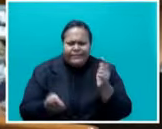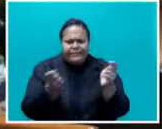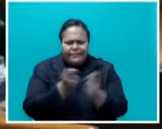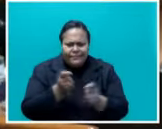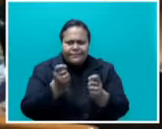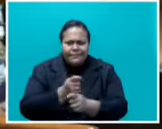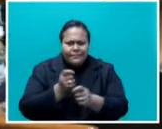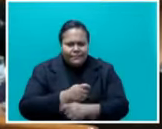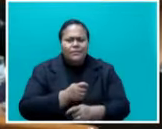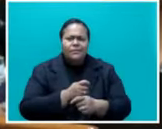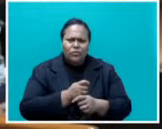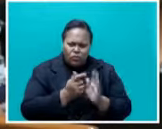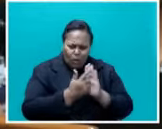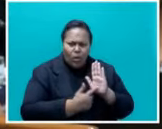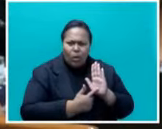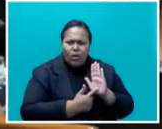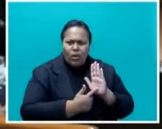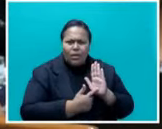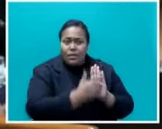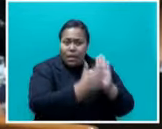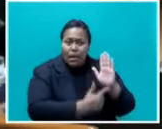Speaker, they continued to change the laws because every